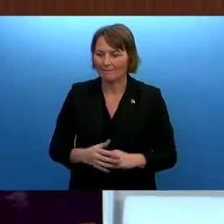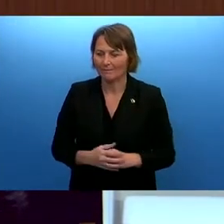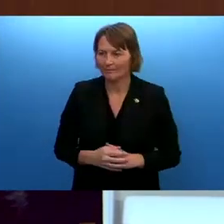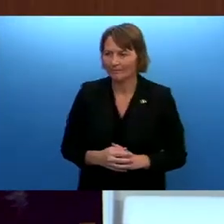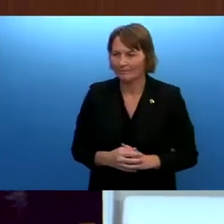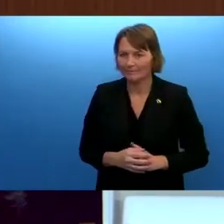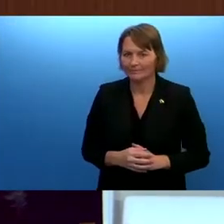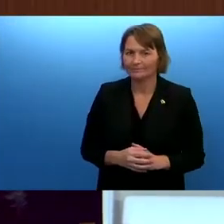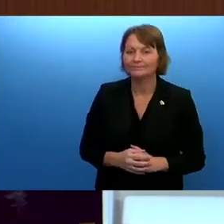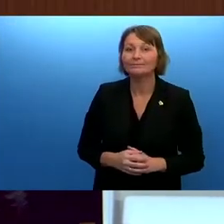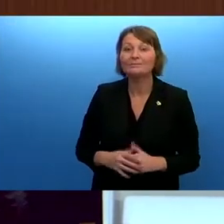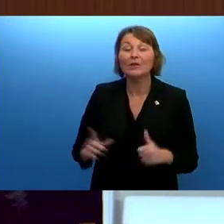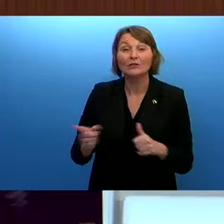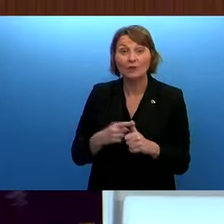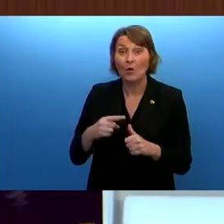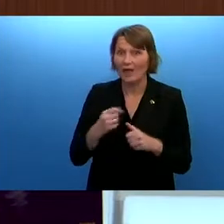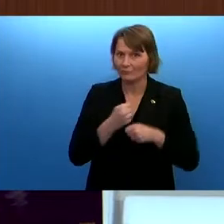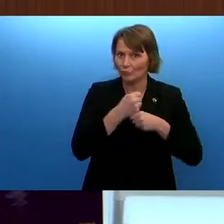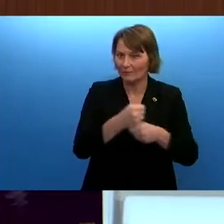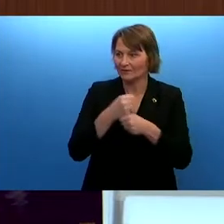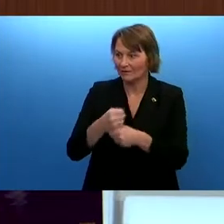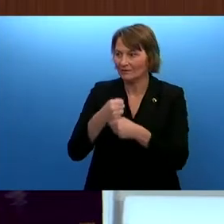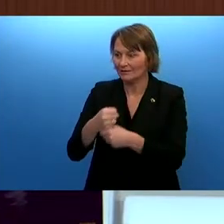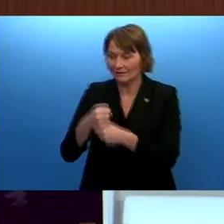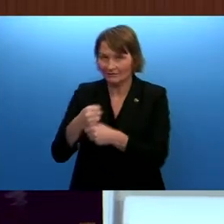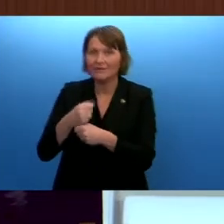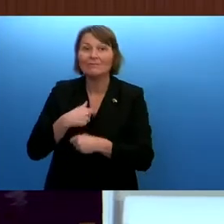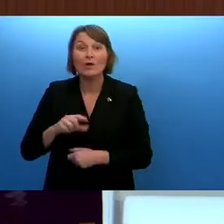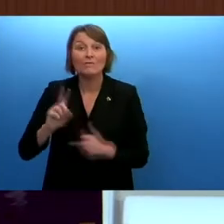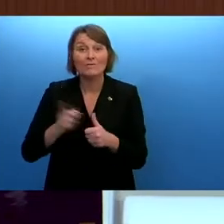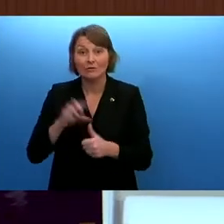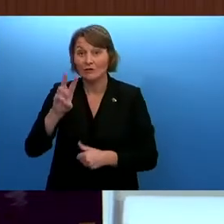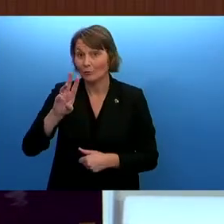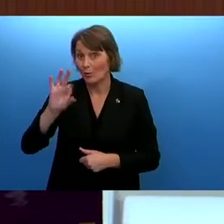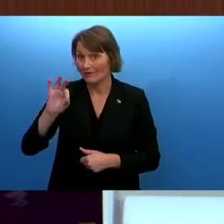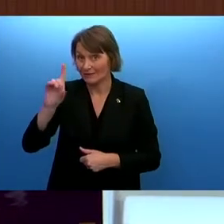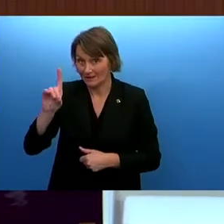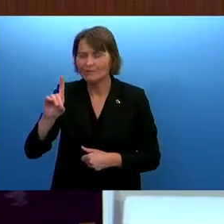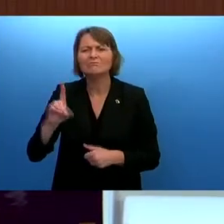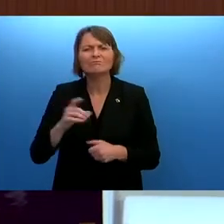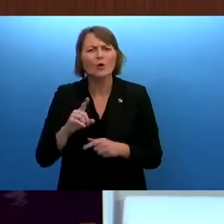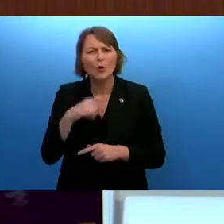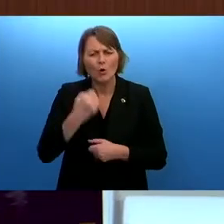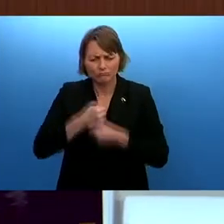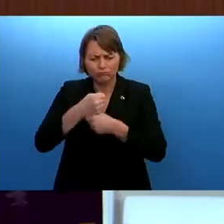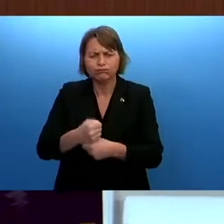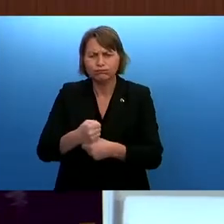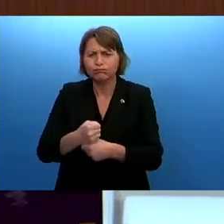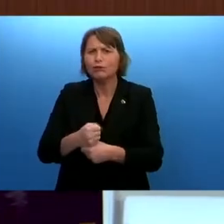Firstly, we have the World Federation of the Deaf, who've organised this panel and is represented here today by its president, Dr. Joseph